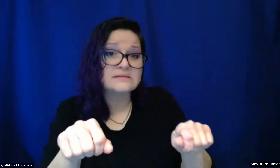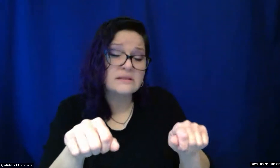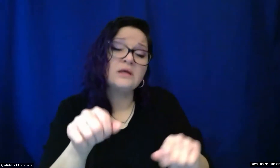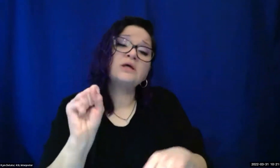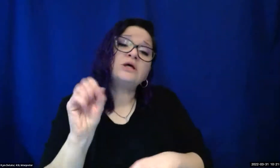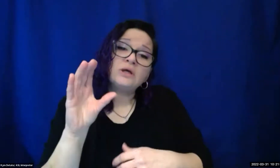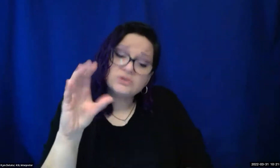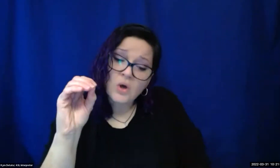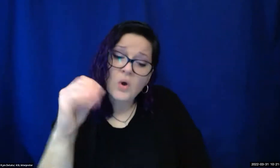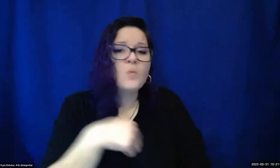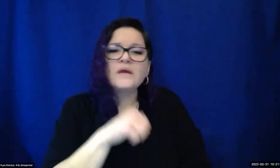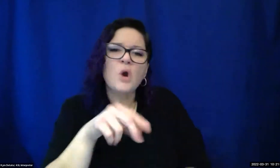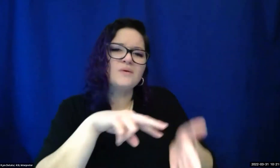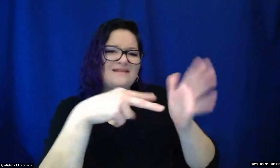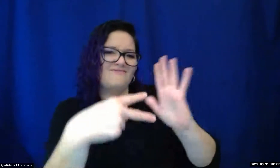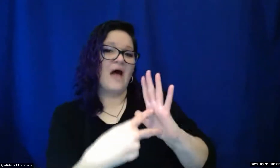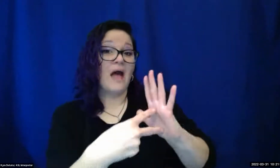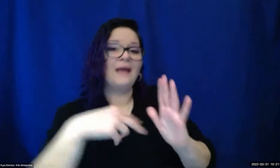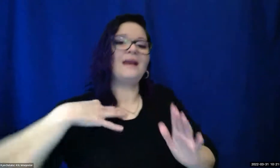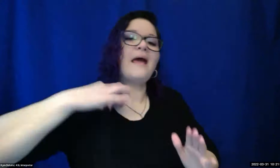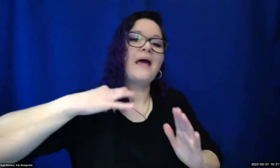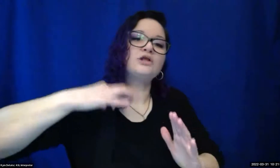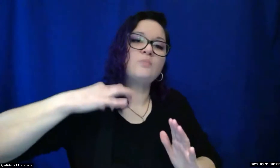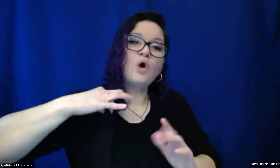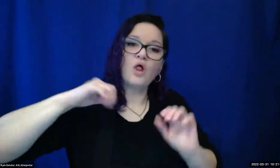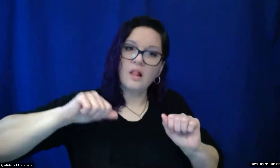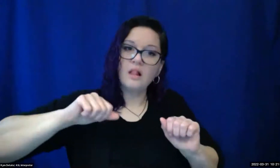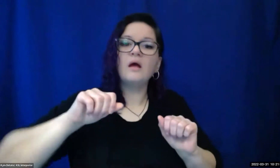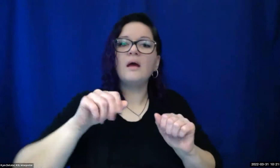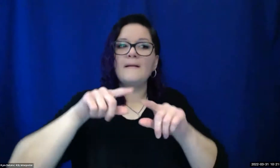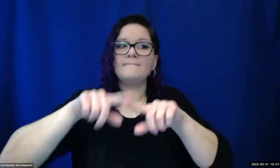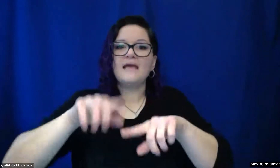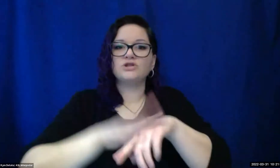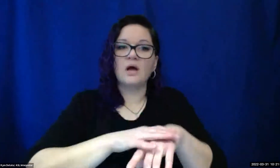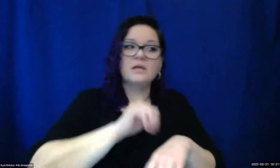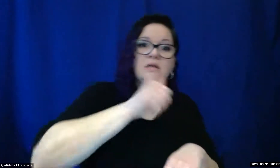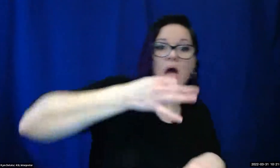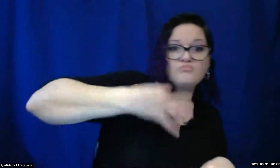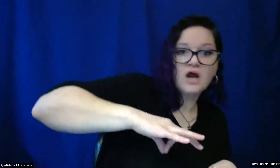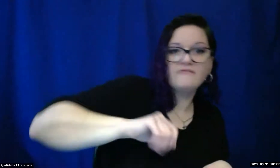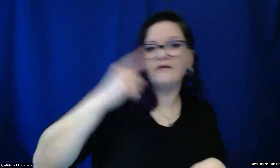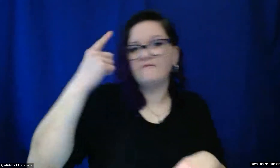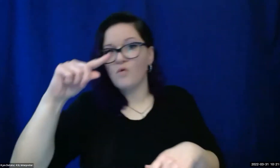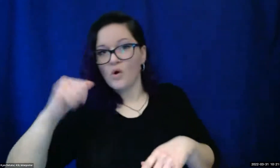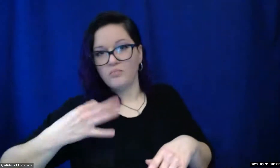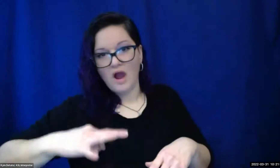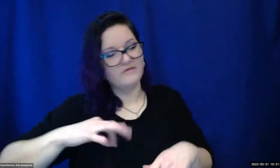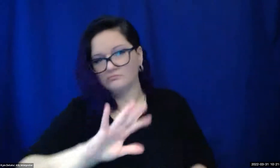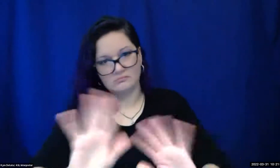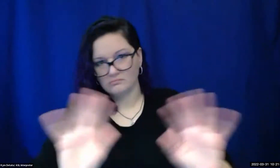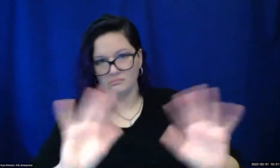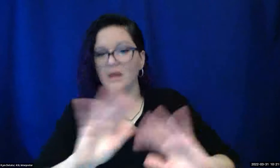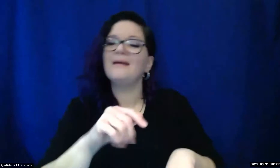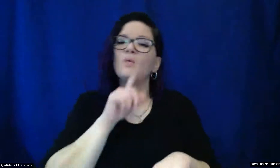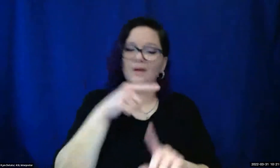don't really define eligibility based on nonprofit or for-profit. It's based on whether or not